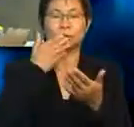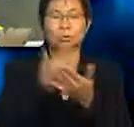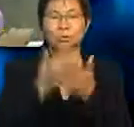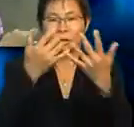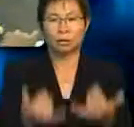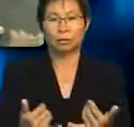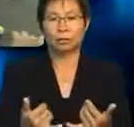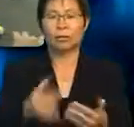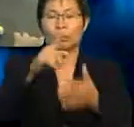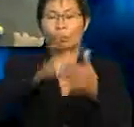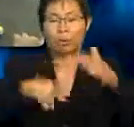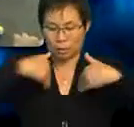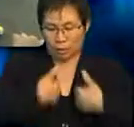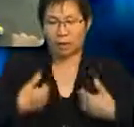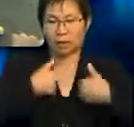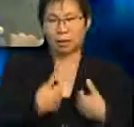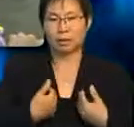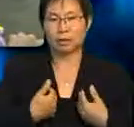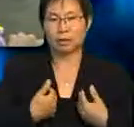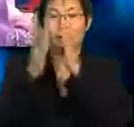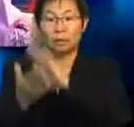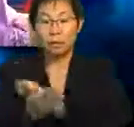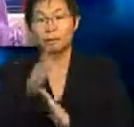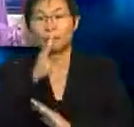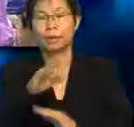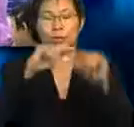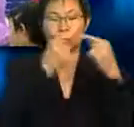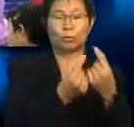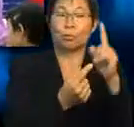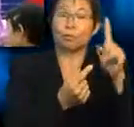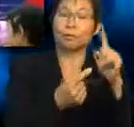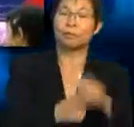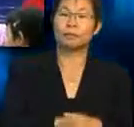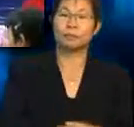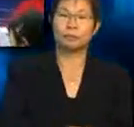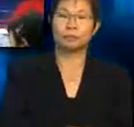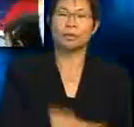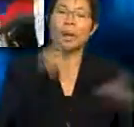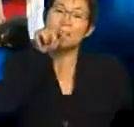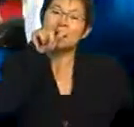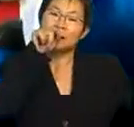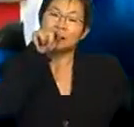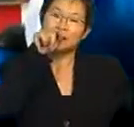Okay, that's good. Okay, now, what animal does it turn out to be? Group 1?